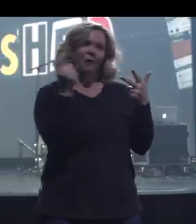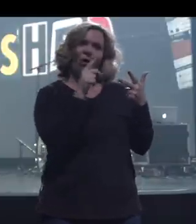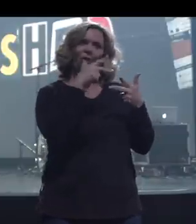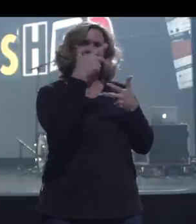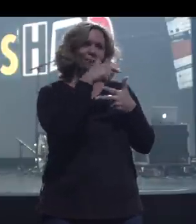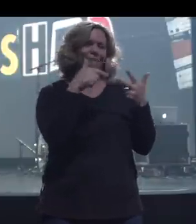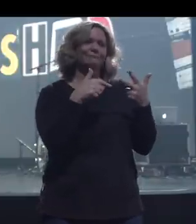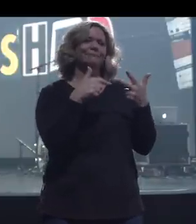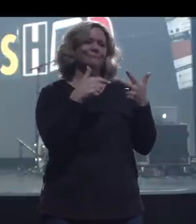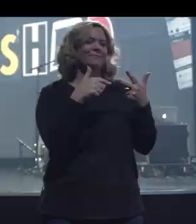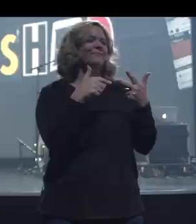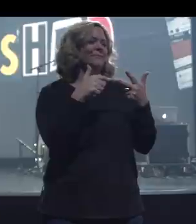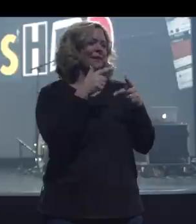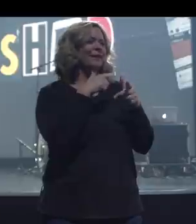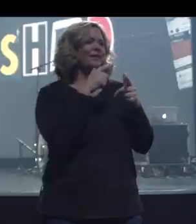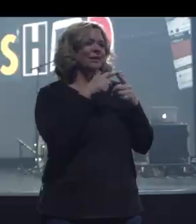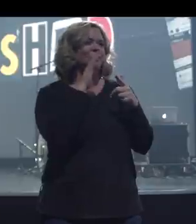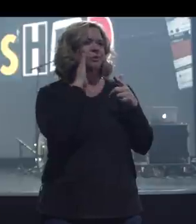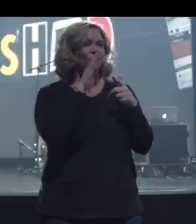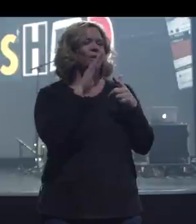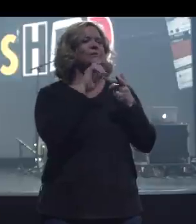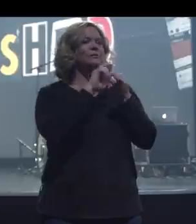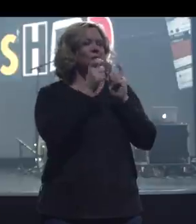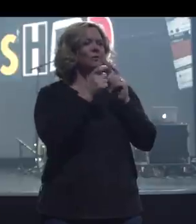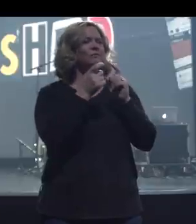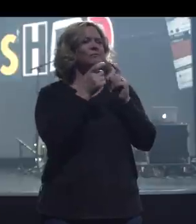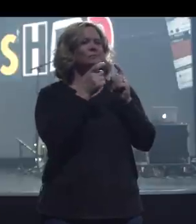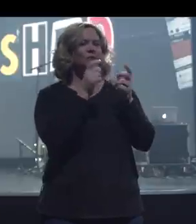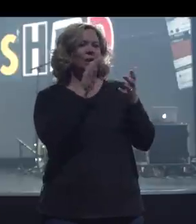all three, I think you'll start to become a warrior.